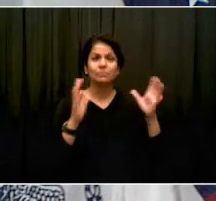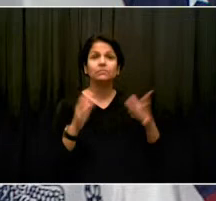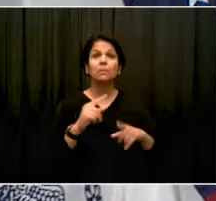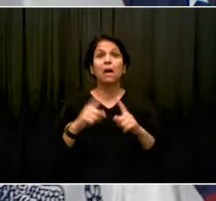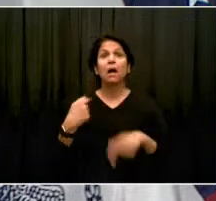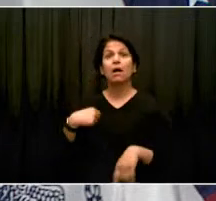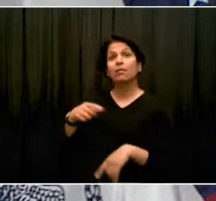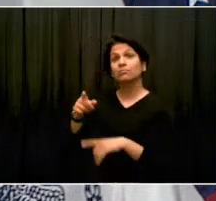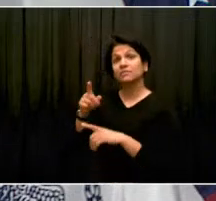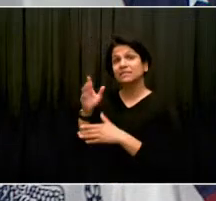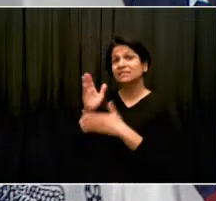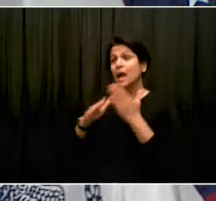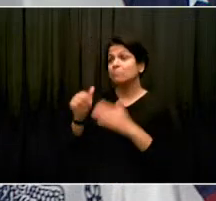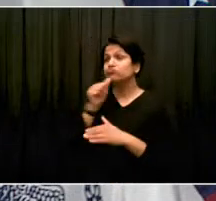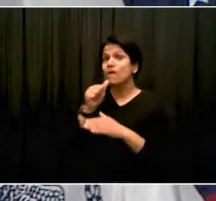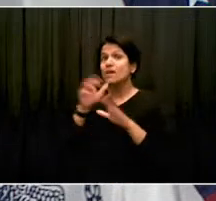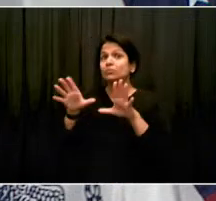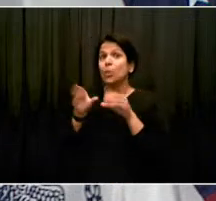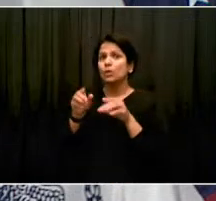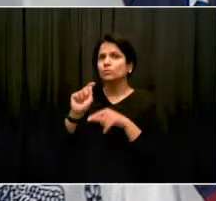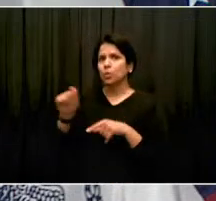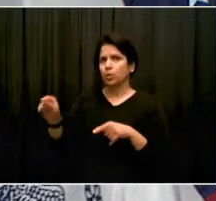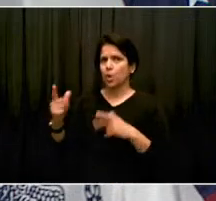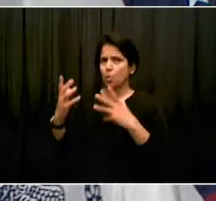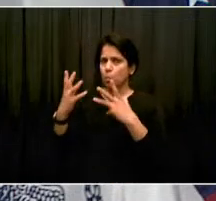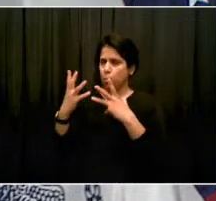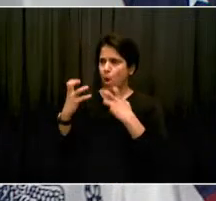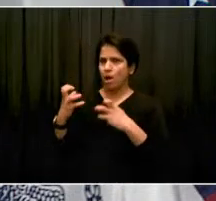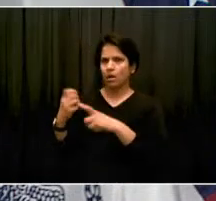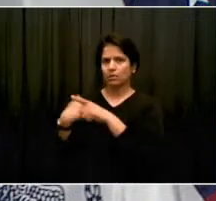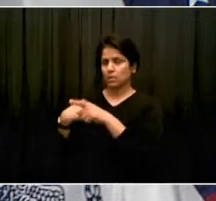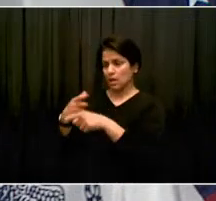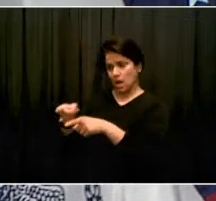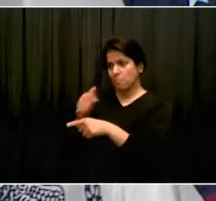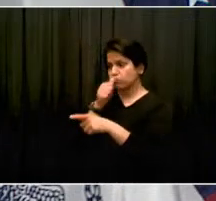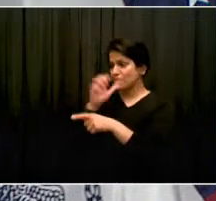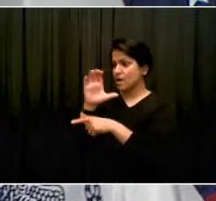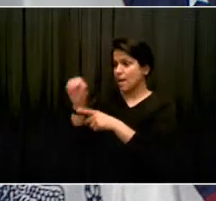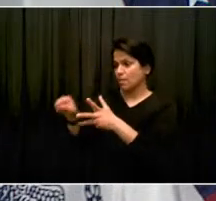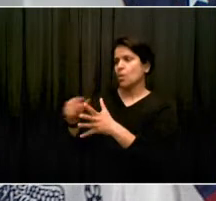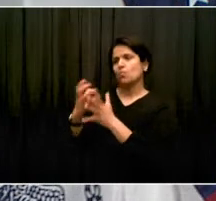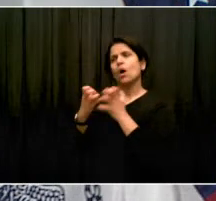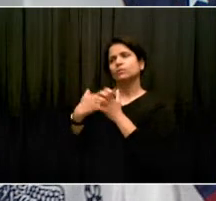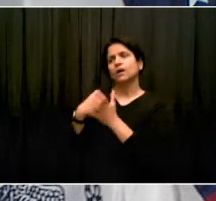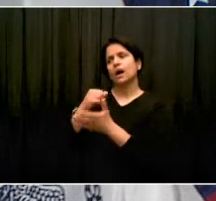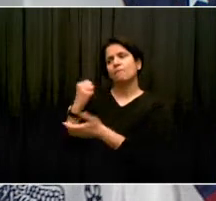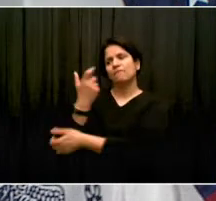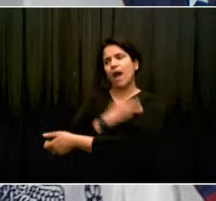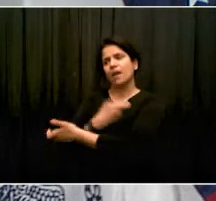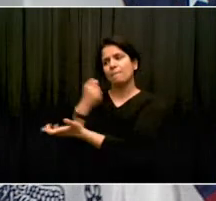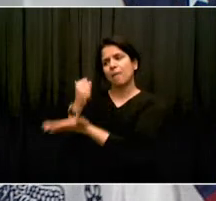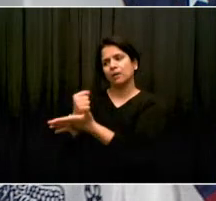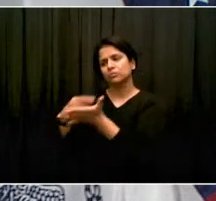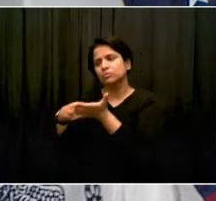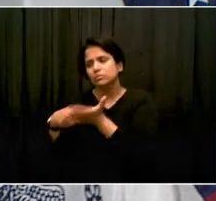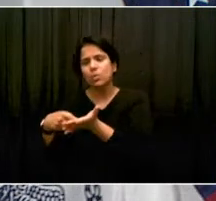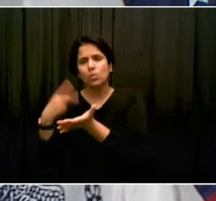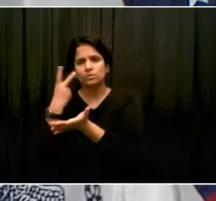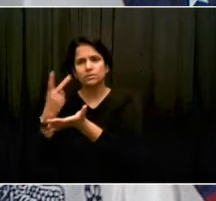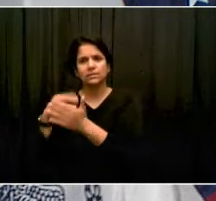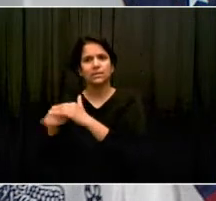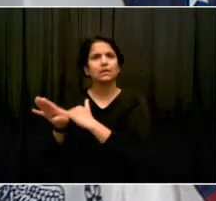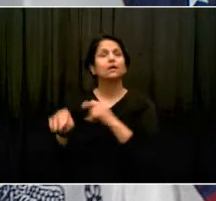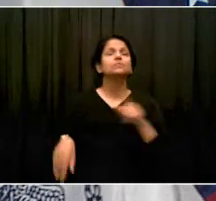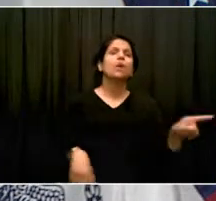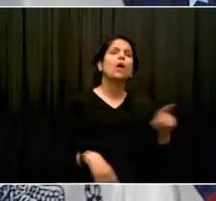not make as much sense. The key is to get people vaccinated. So really, when you think about today, 6.4